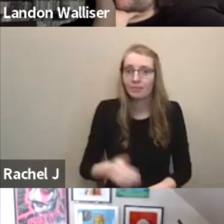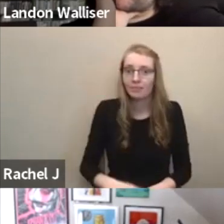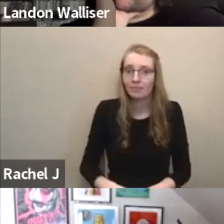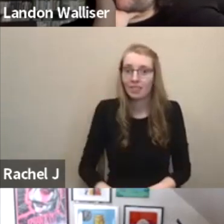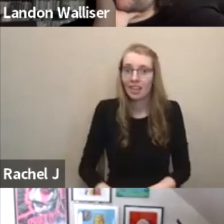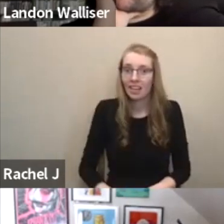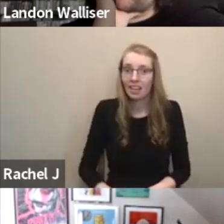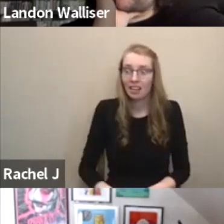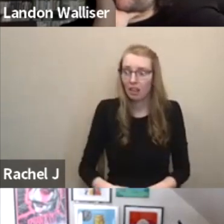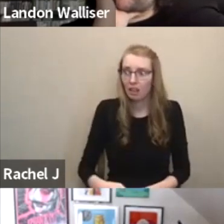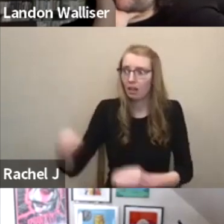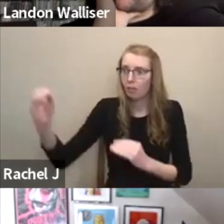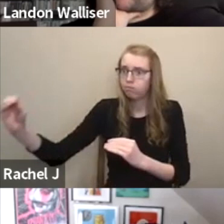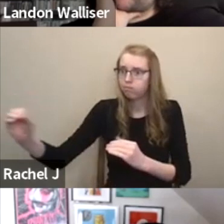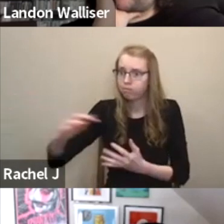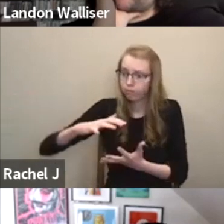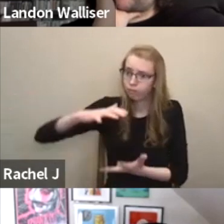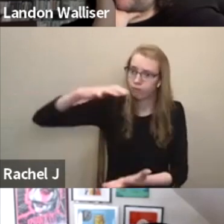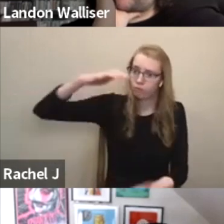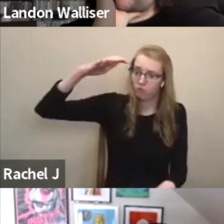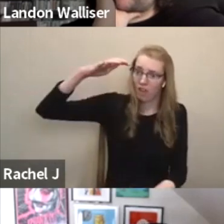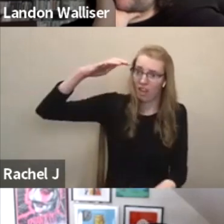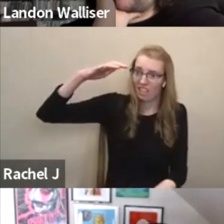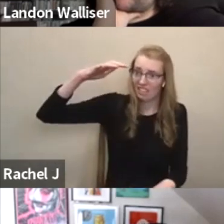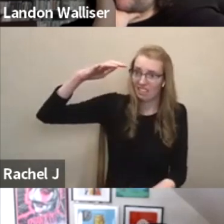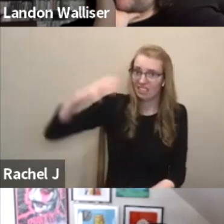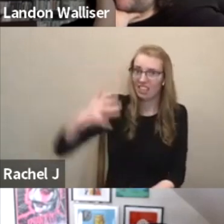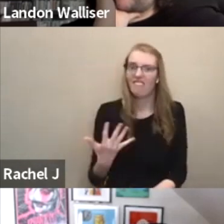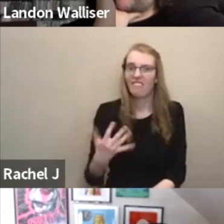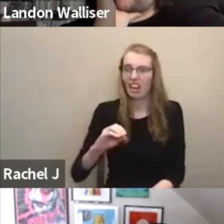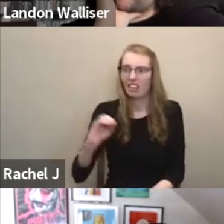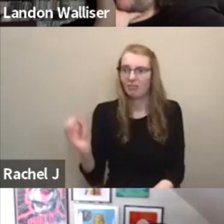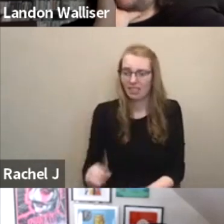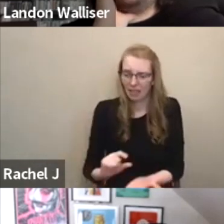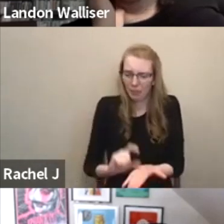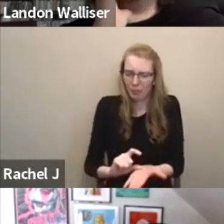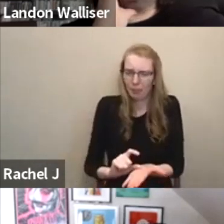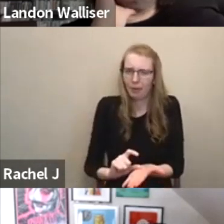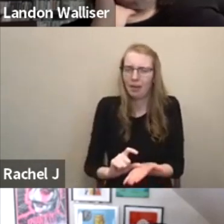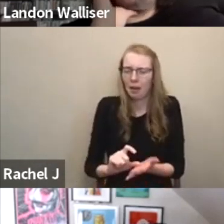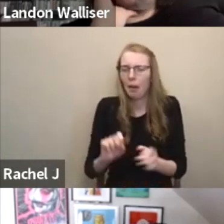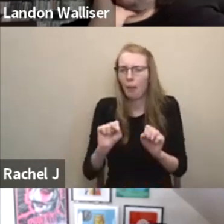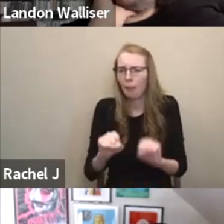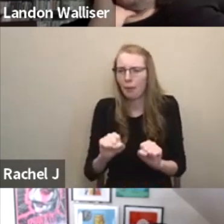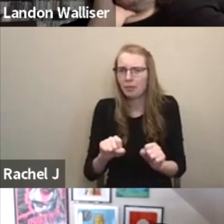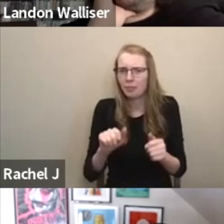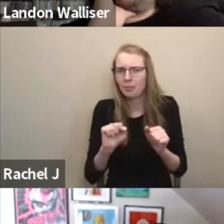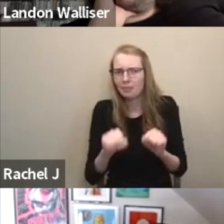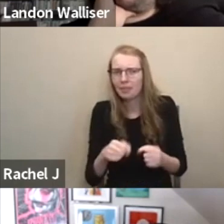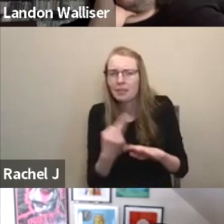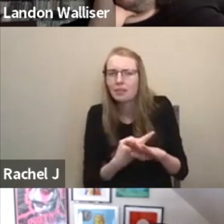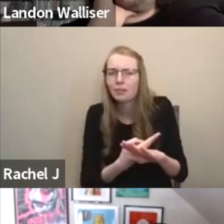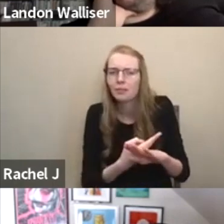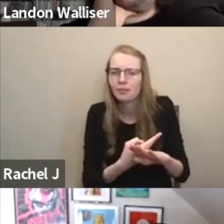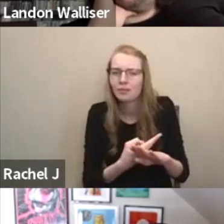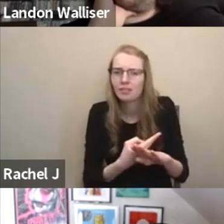any sort of, particularly in the drama part, there would only be like 5% where you could go, yeah, I can see this working in this media. And then